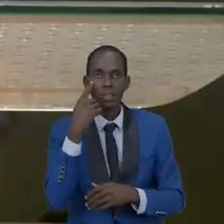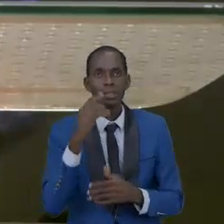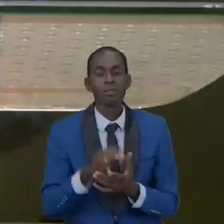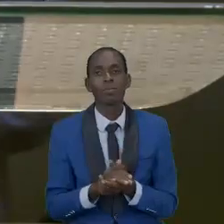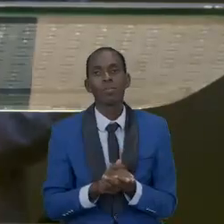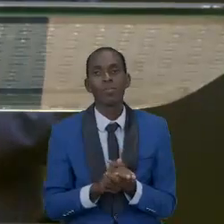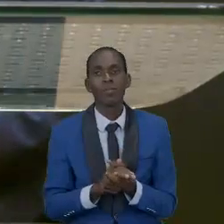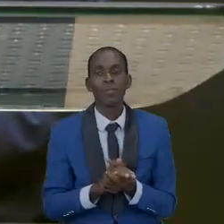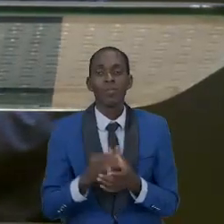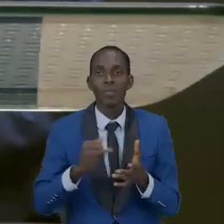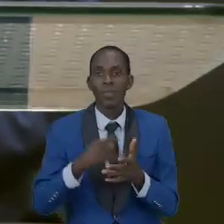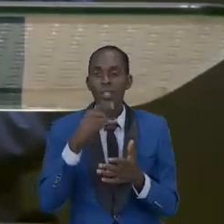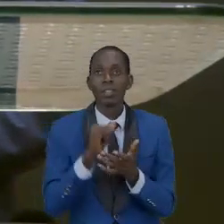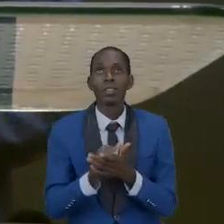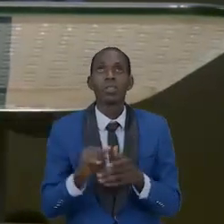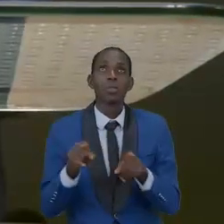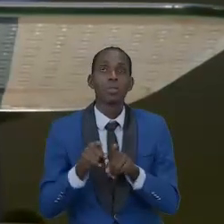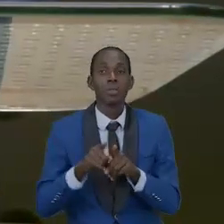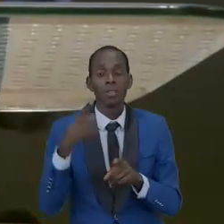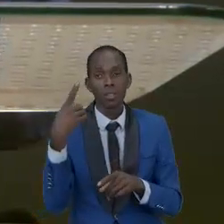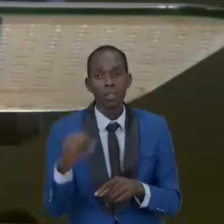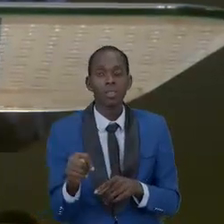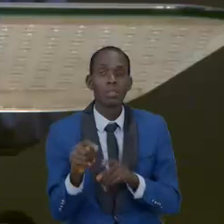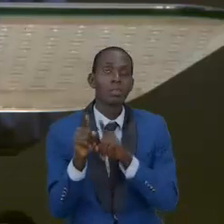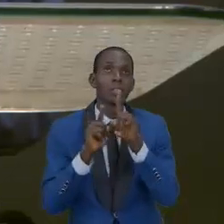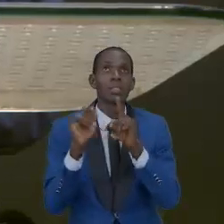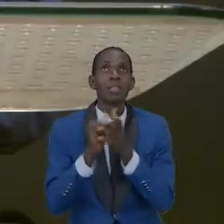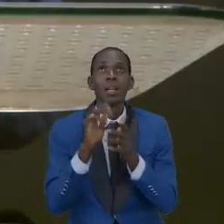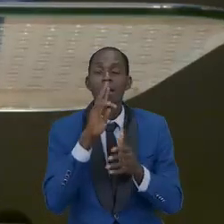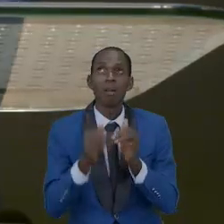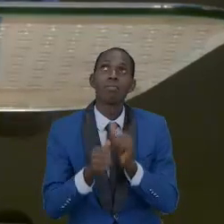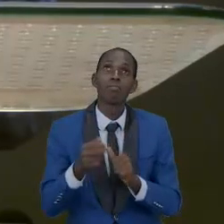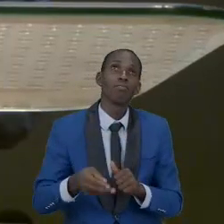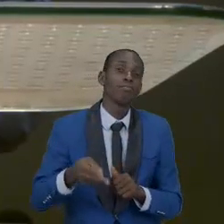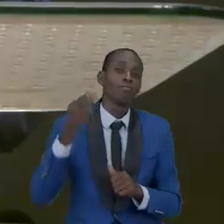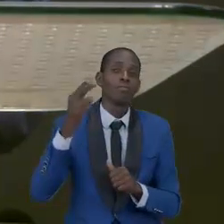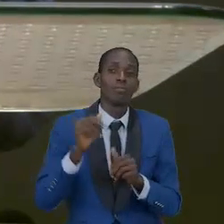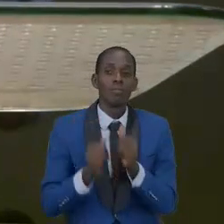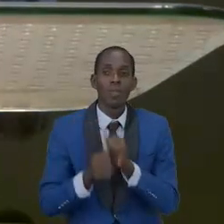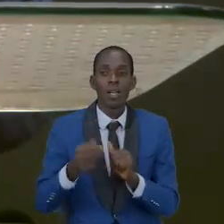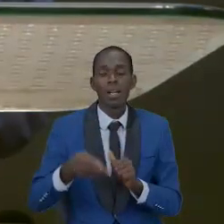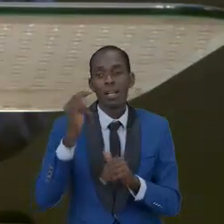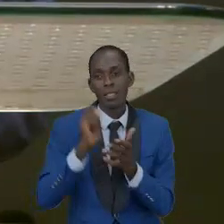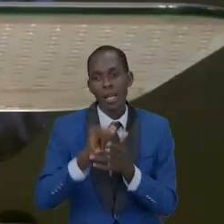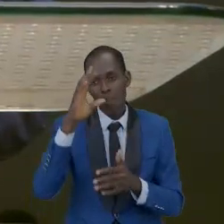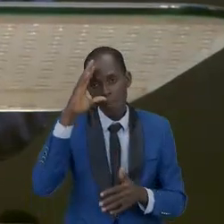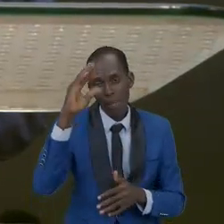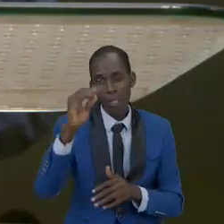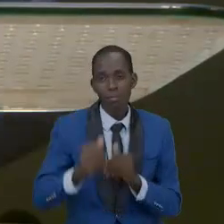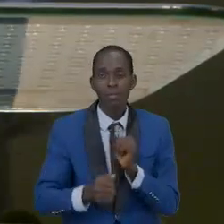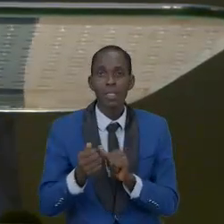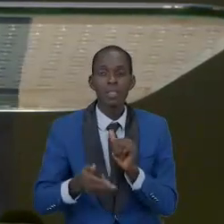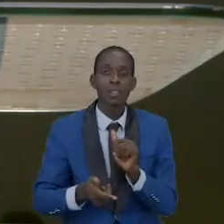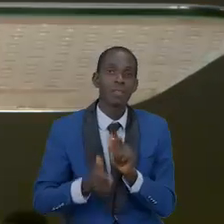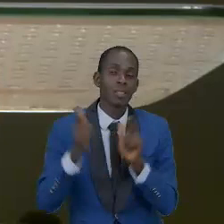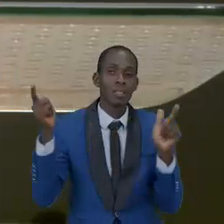says, even the stars that are higher, higher than men, greater than men,